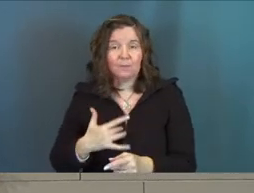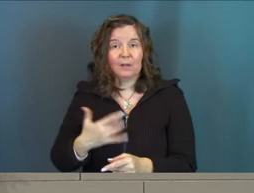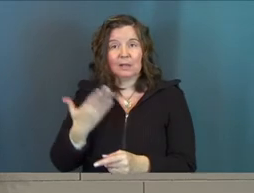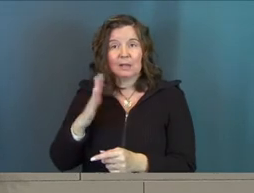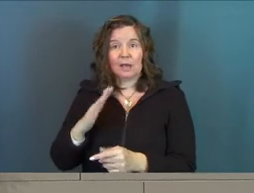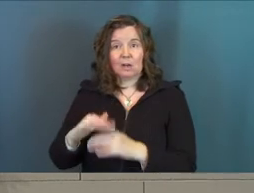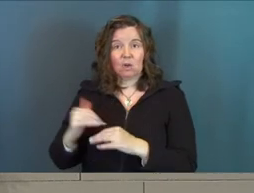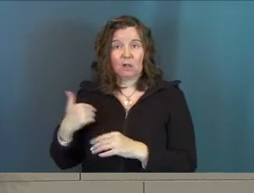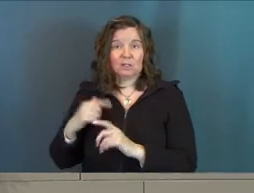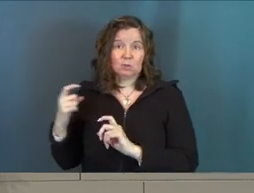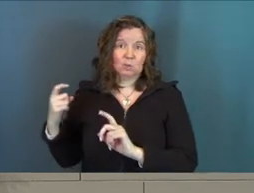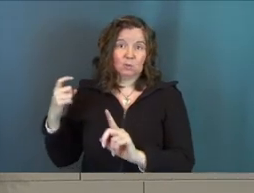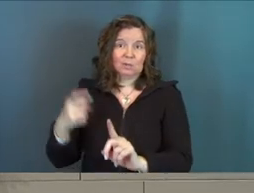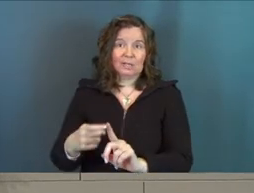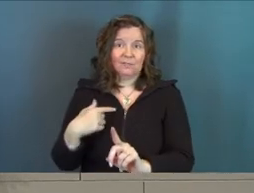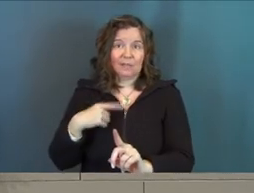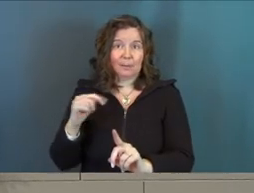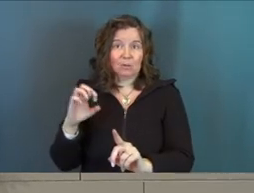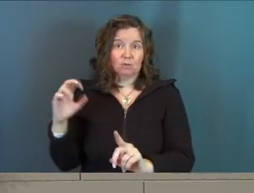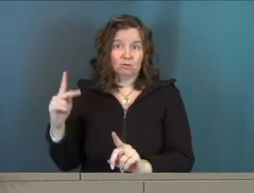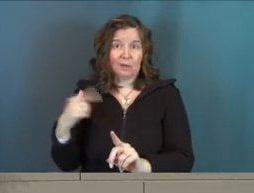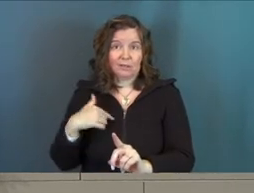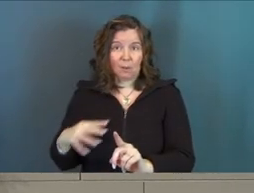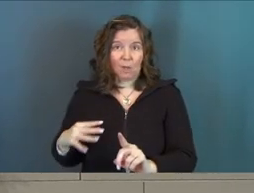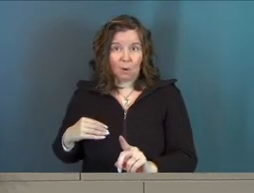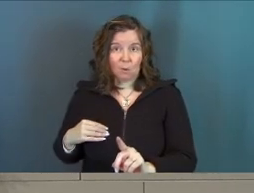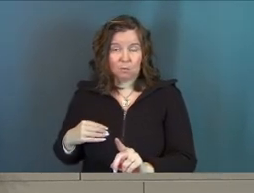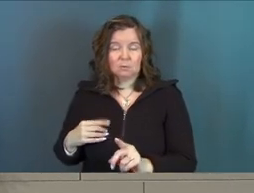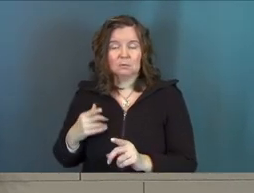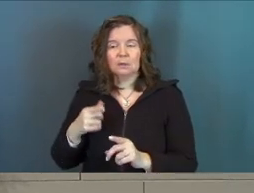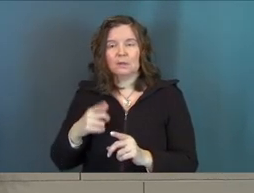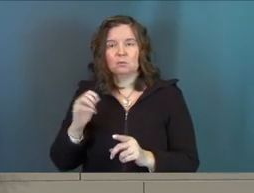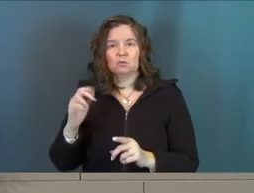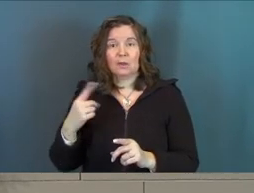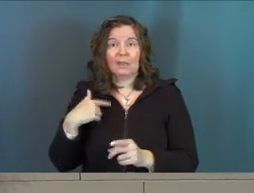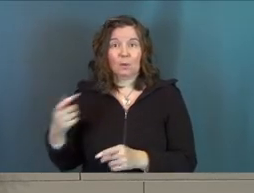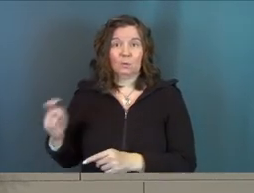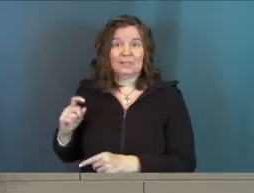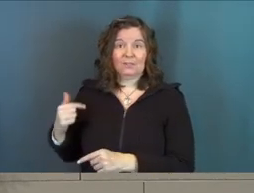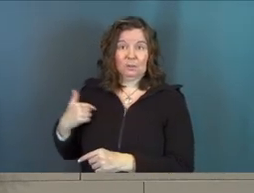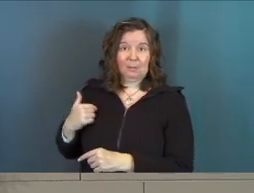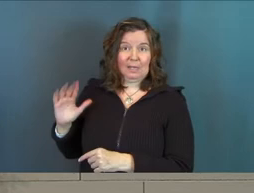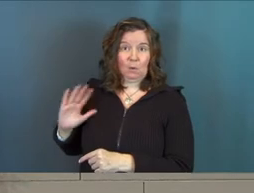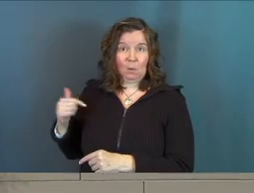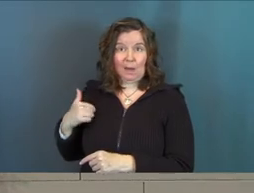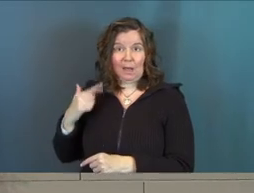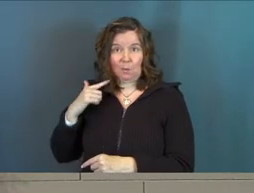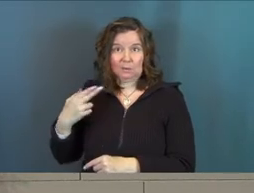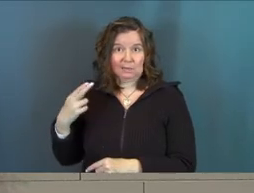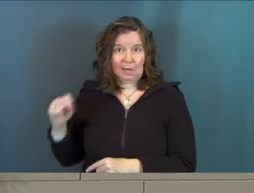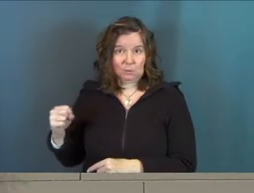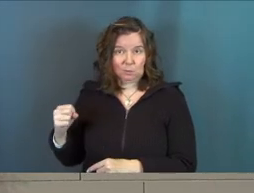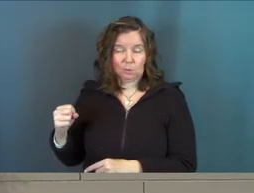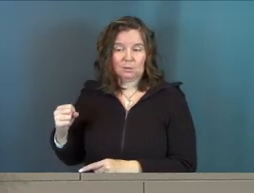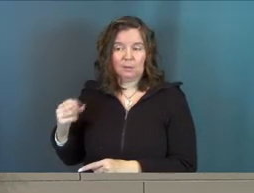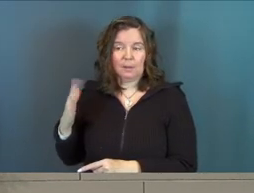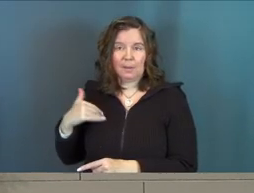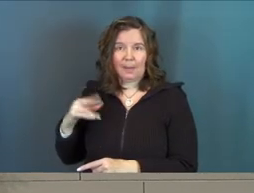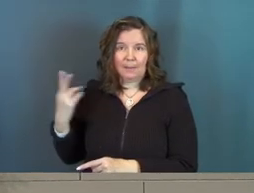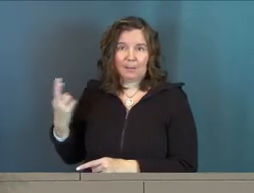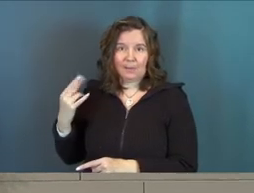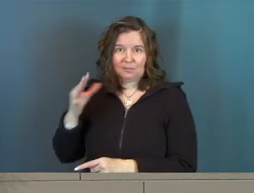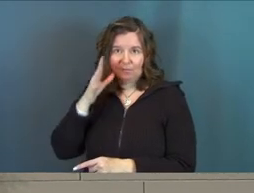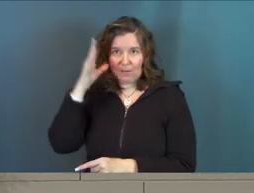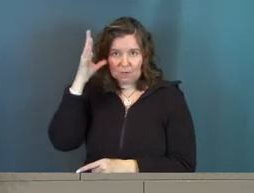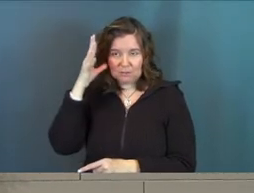God had called us to give Ryan a truck that we owned. This is a truck that was given to me when I was in high school by my best